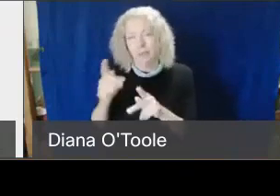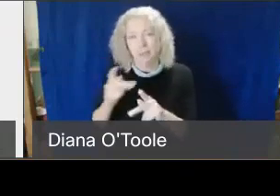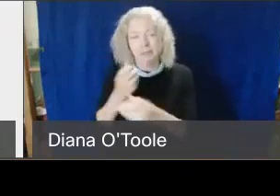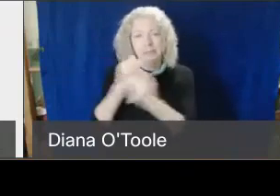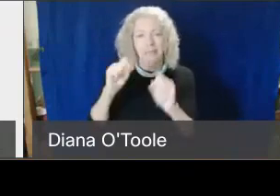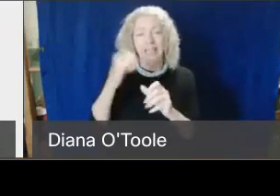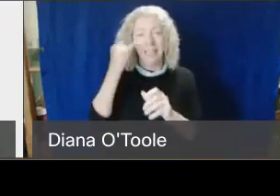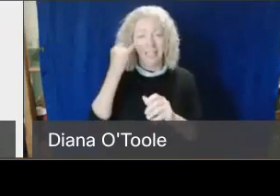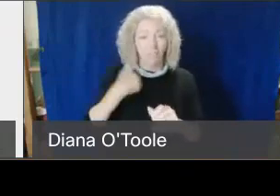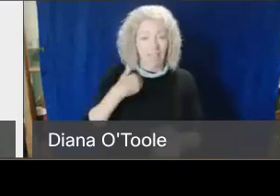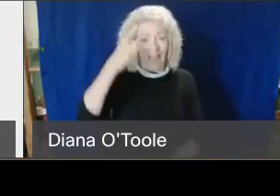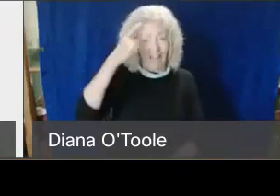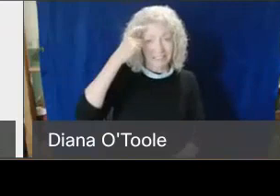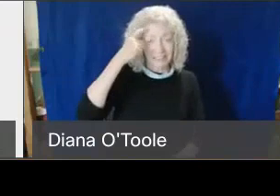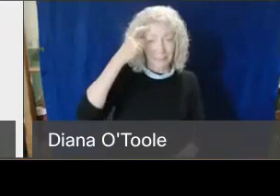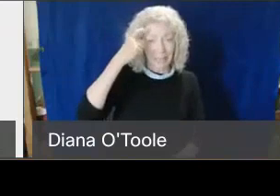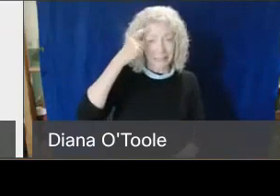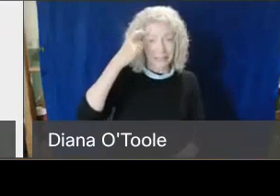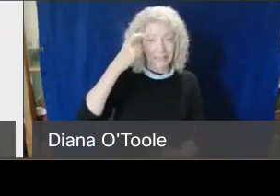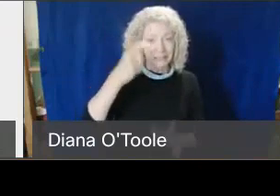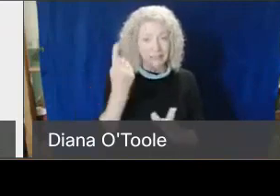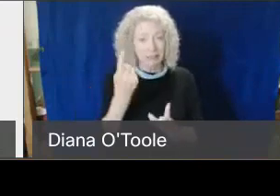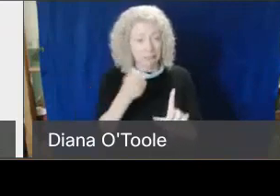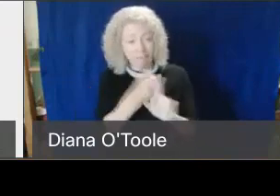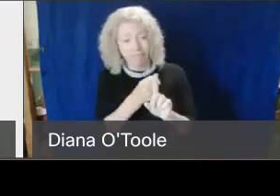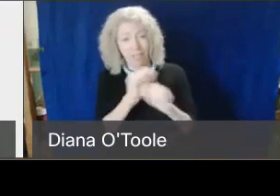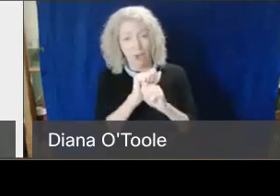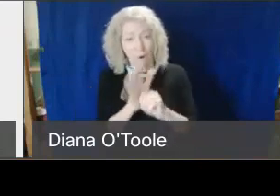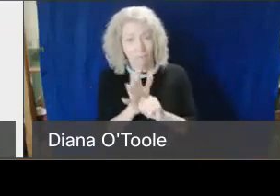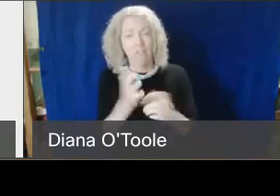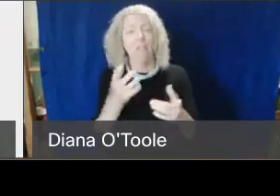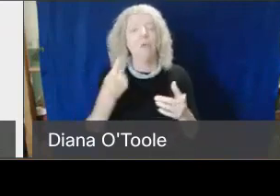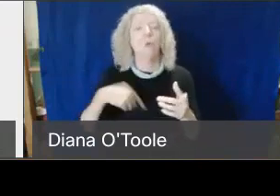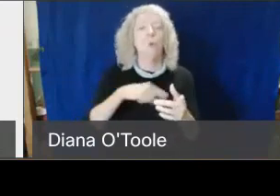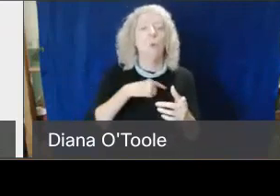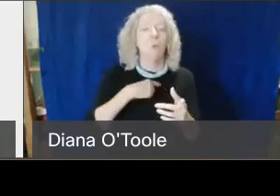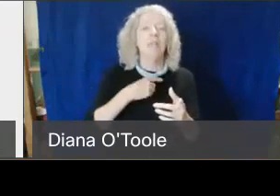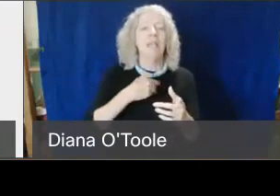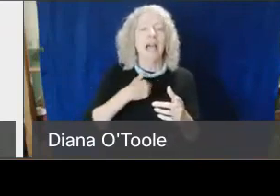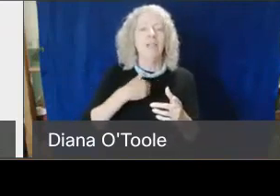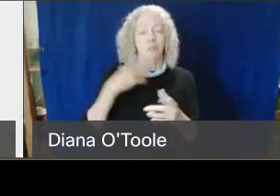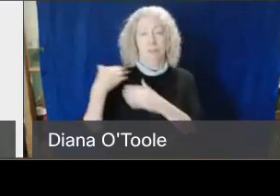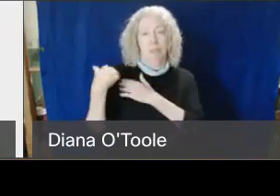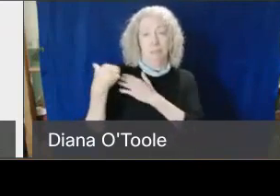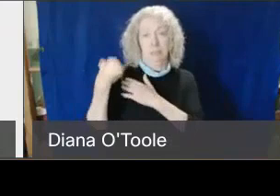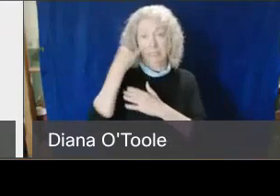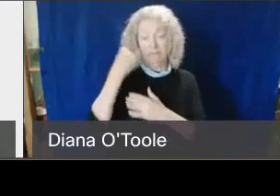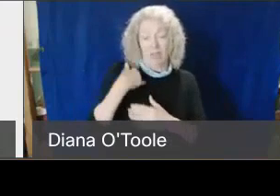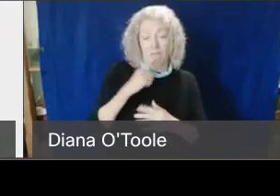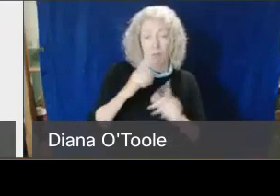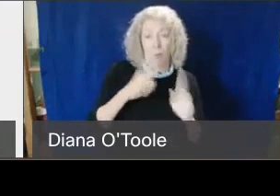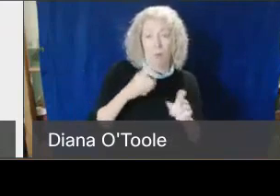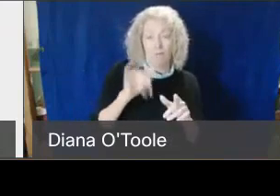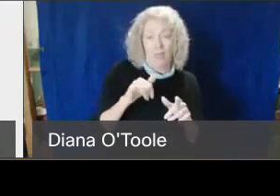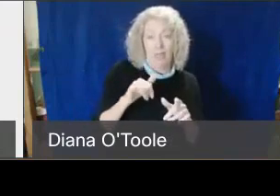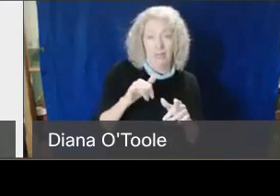on campus, it's really important that we get a report of this. We have a responsibility to track these on